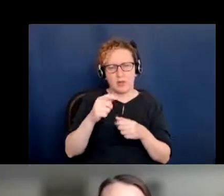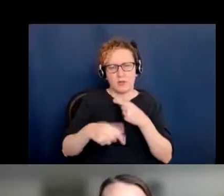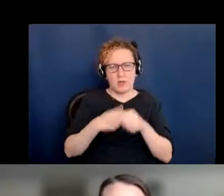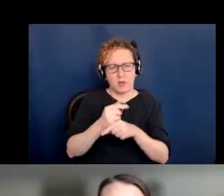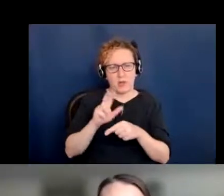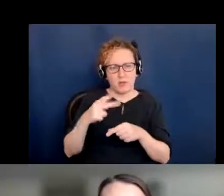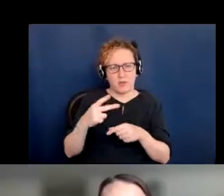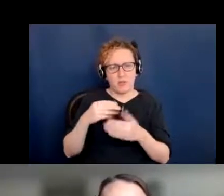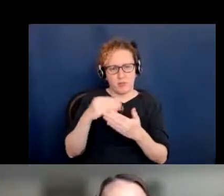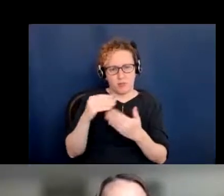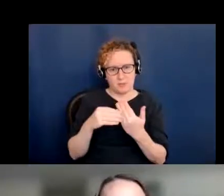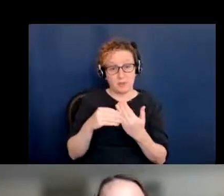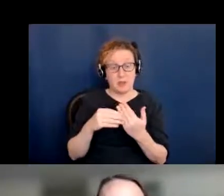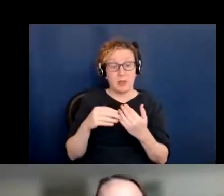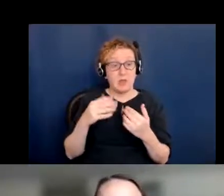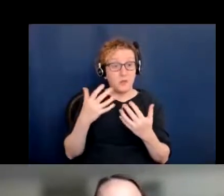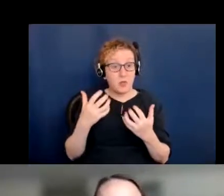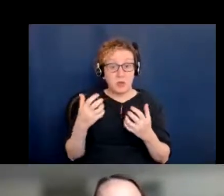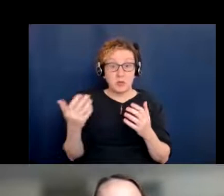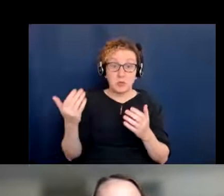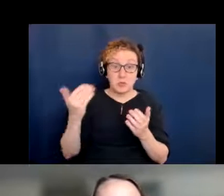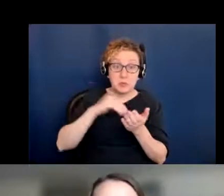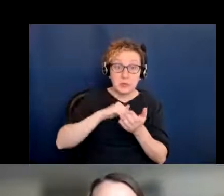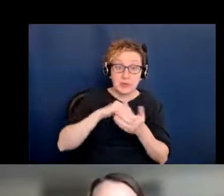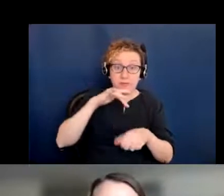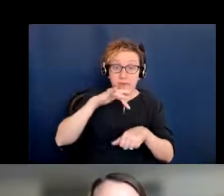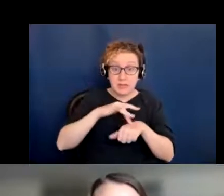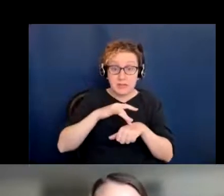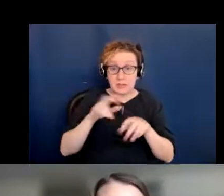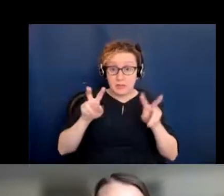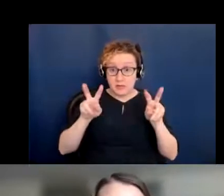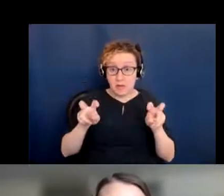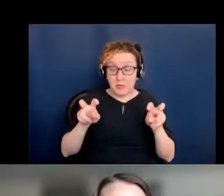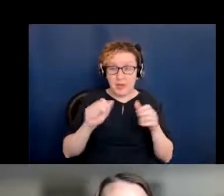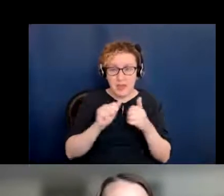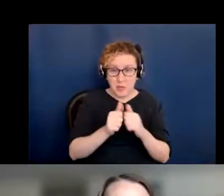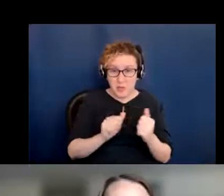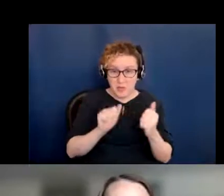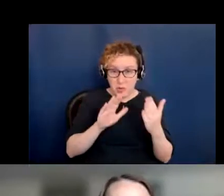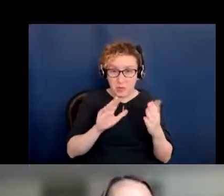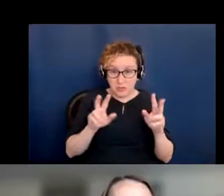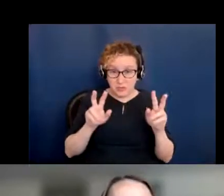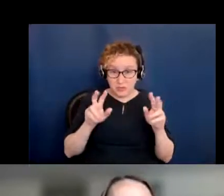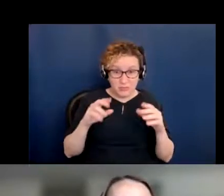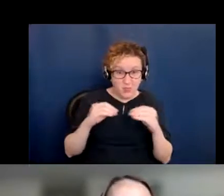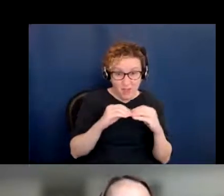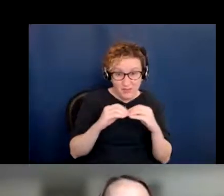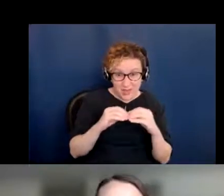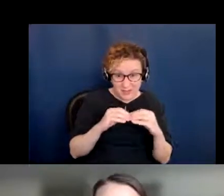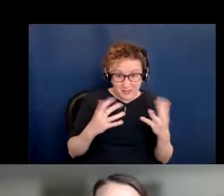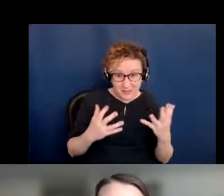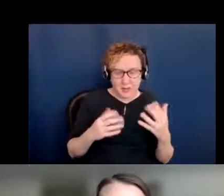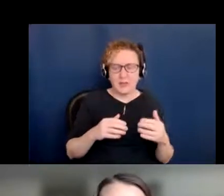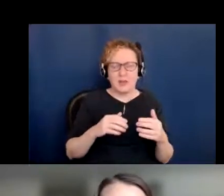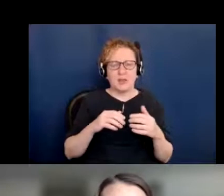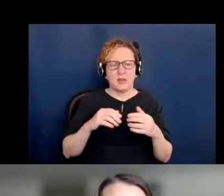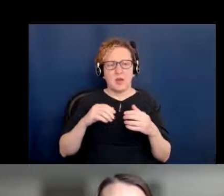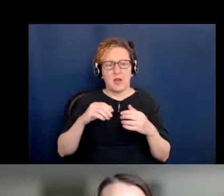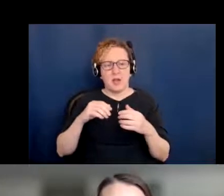modules if you want to revisit, a topic like how do you approach conflict or stereotypes